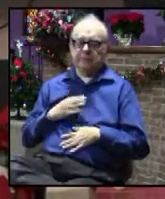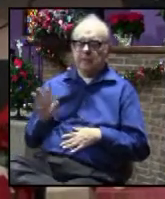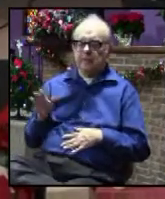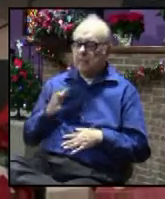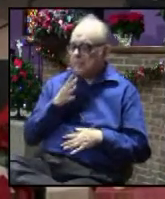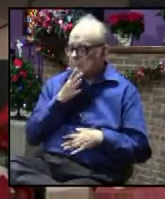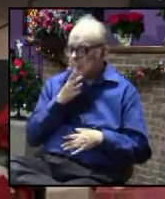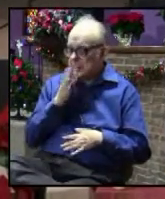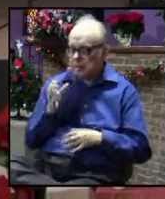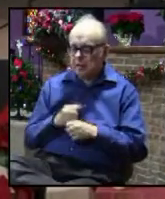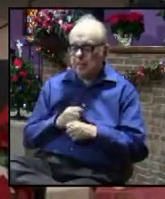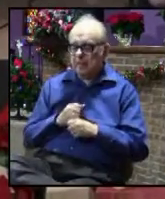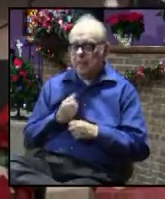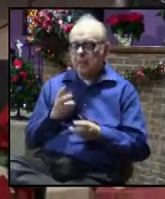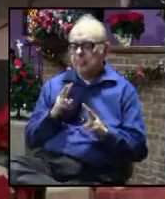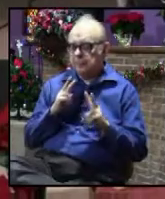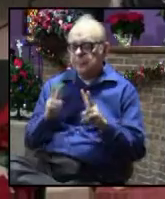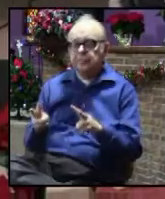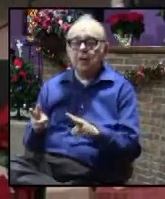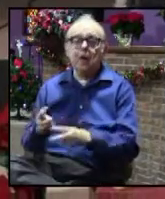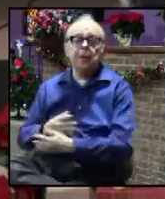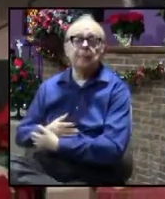she got when she saw Him.